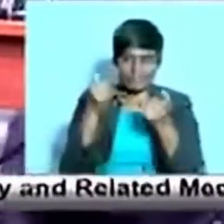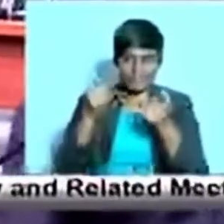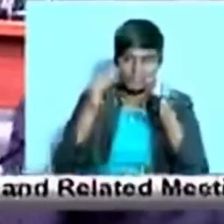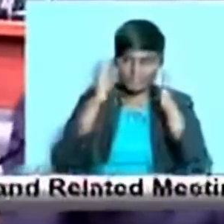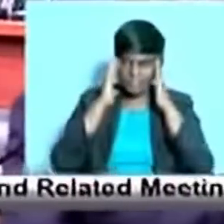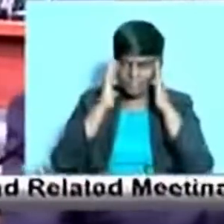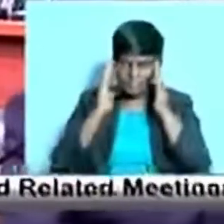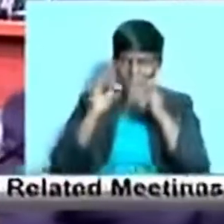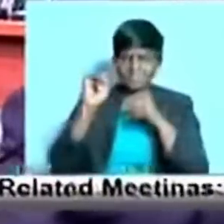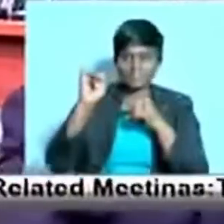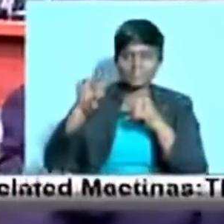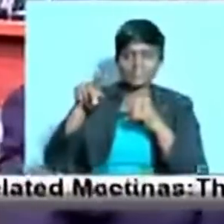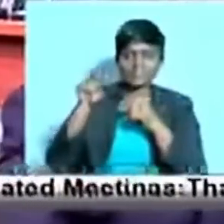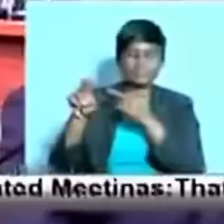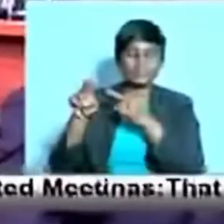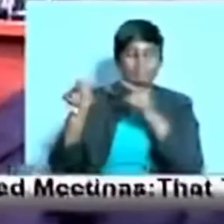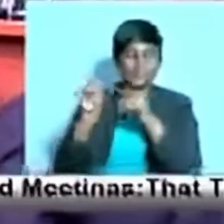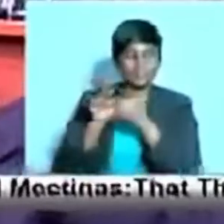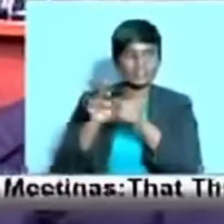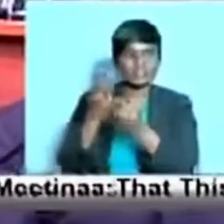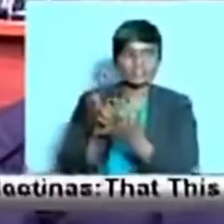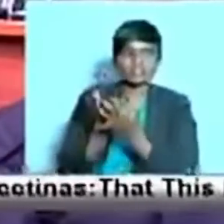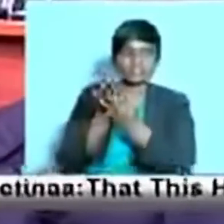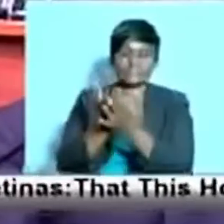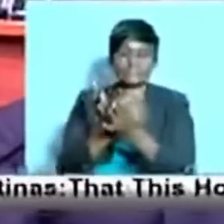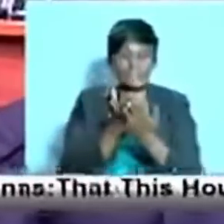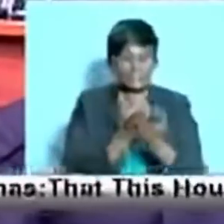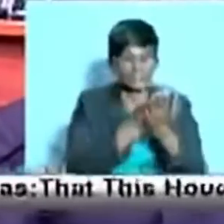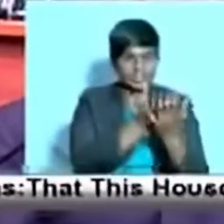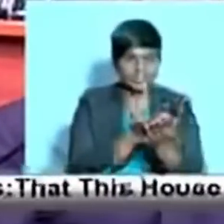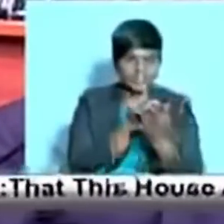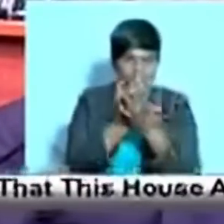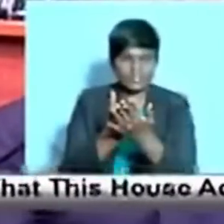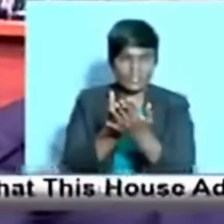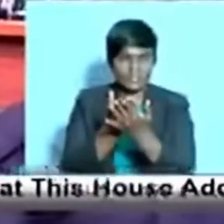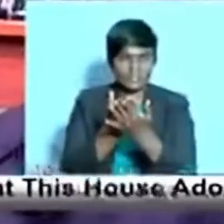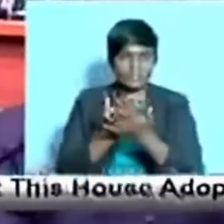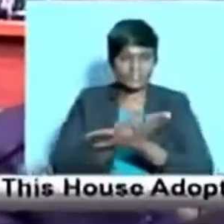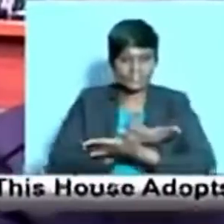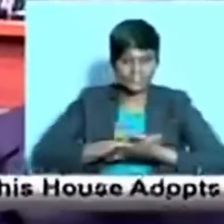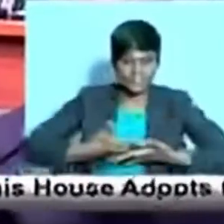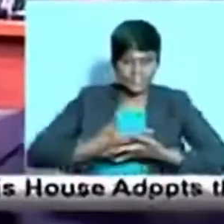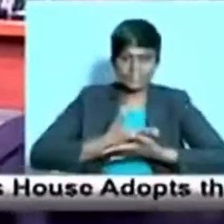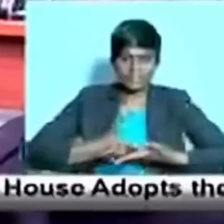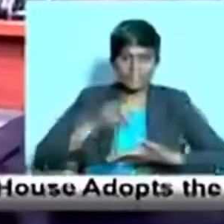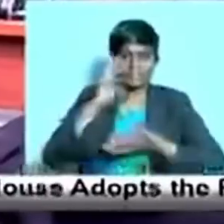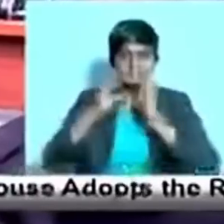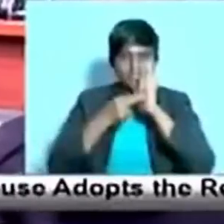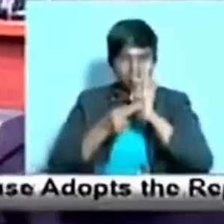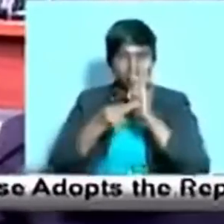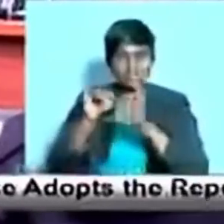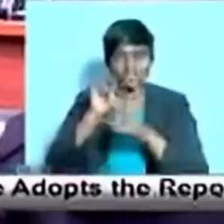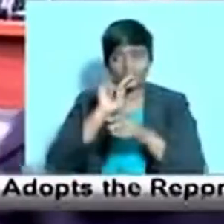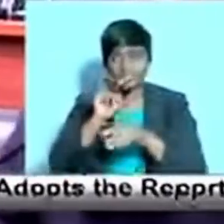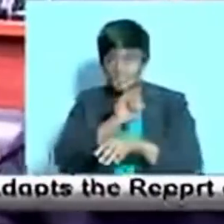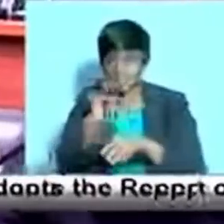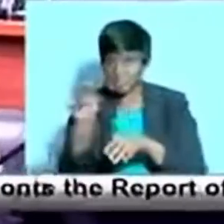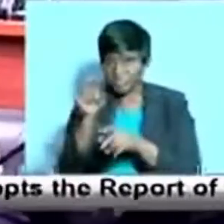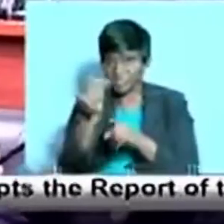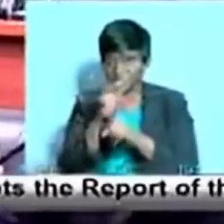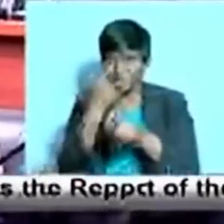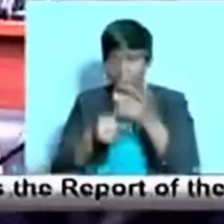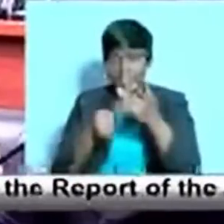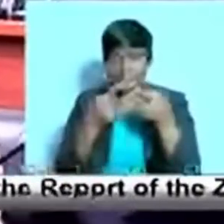attend IPU, they submit a booklet where it will show that these are coming